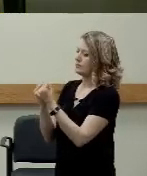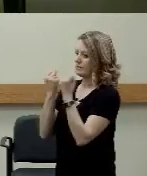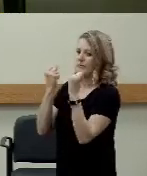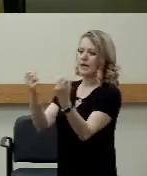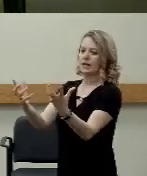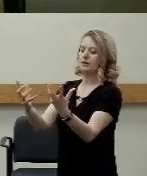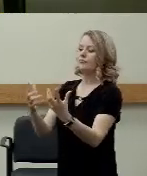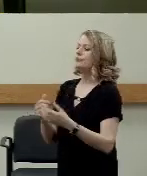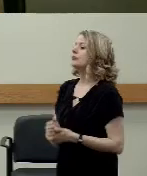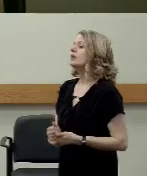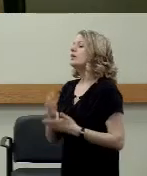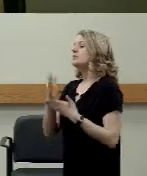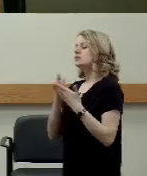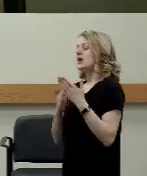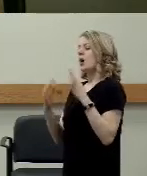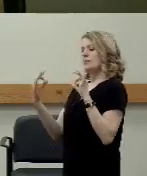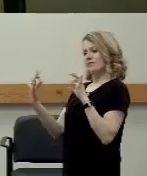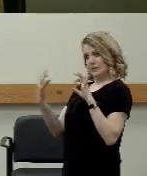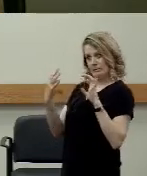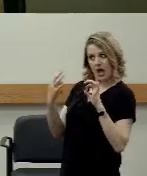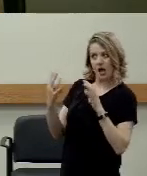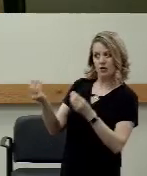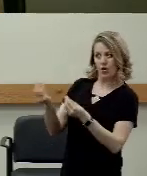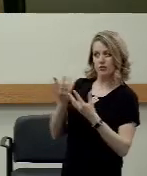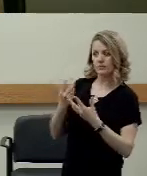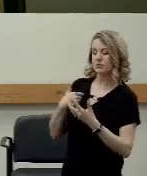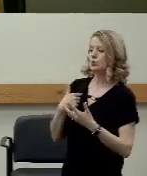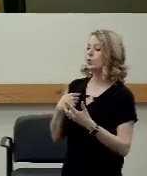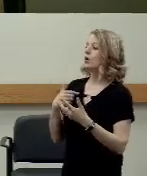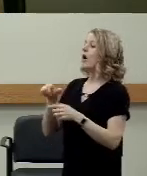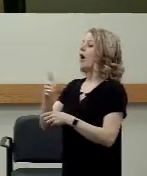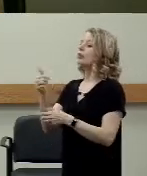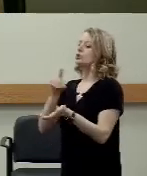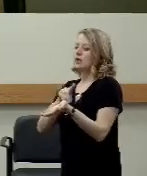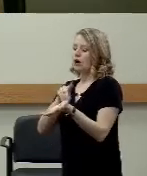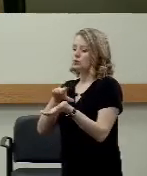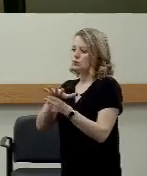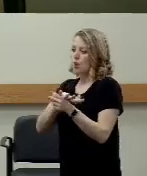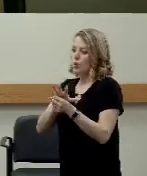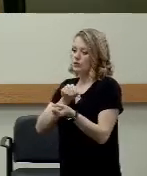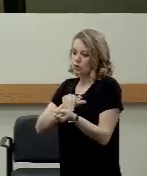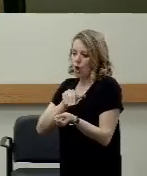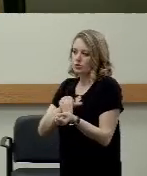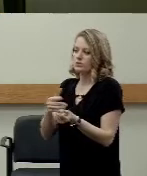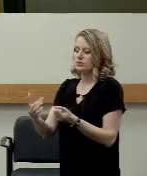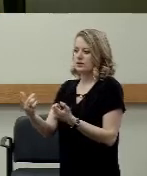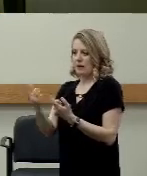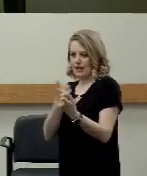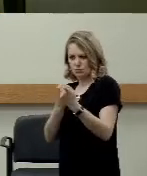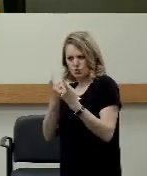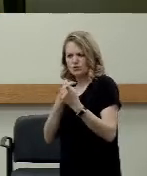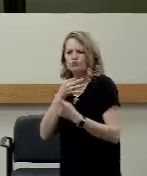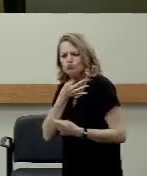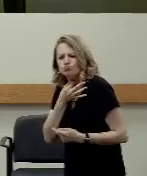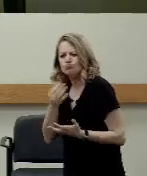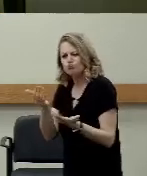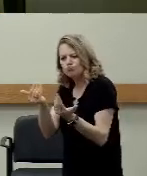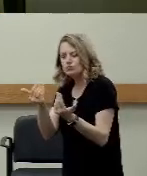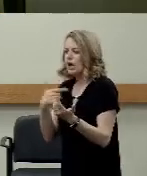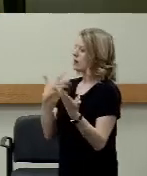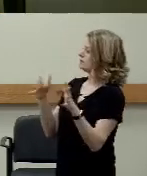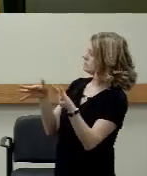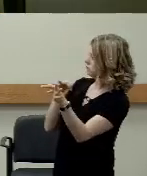had some feedback from local area physicians who want to know more, and I've explained that.